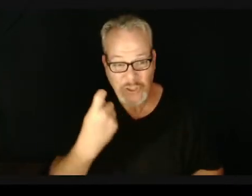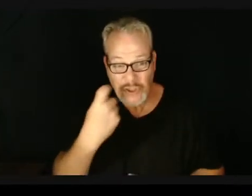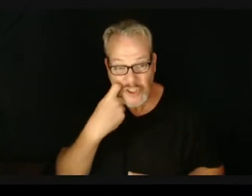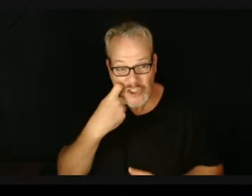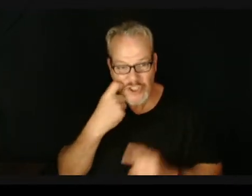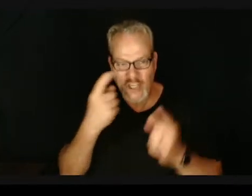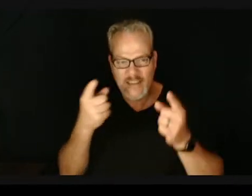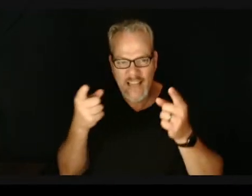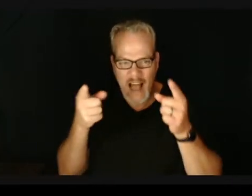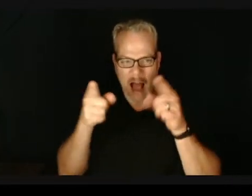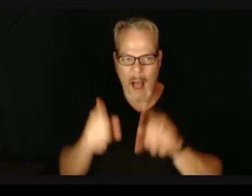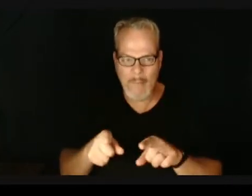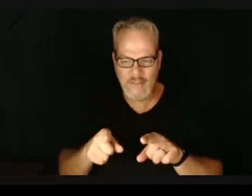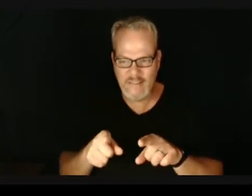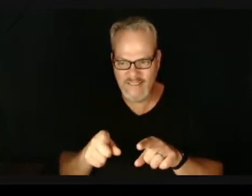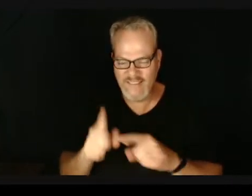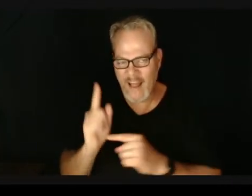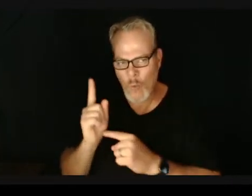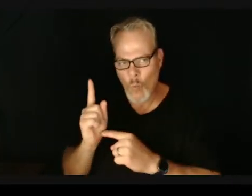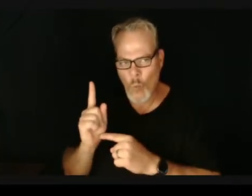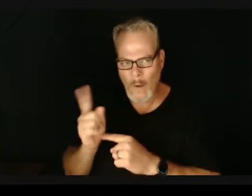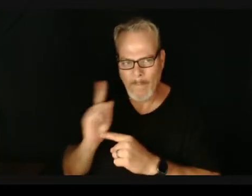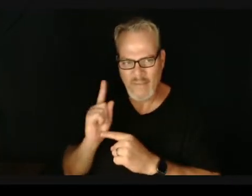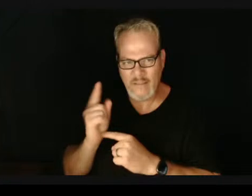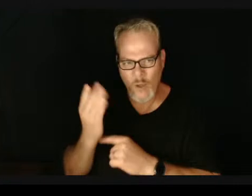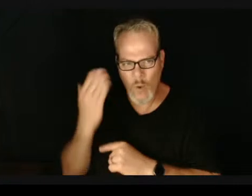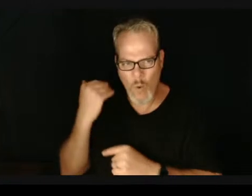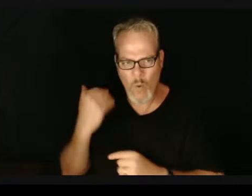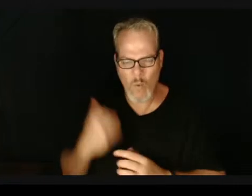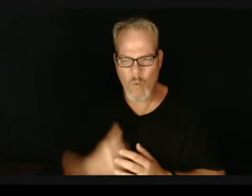like a minute ago. And